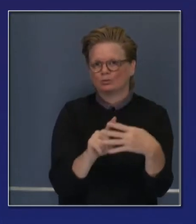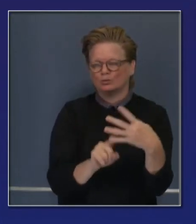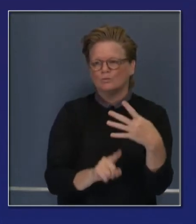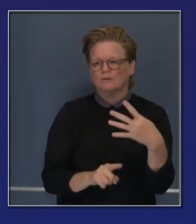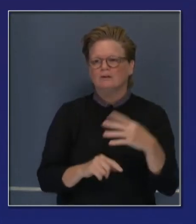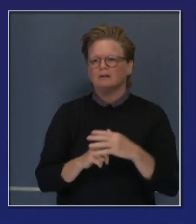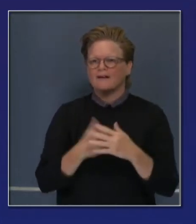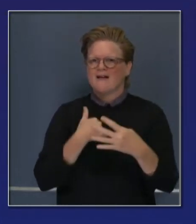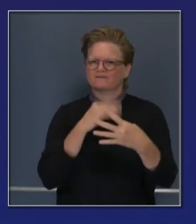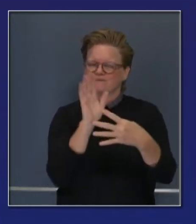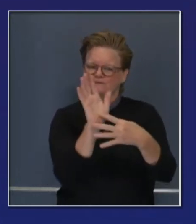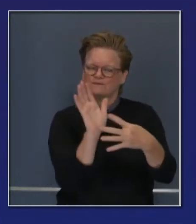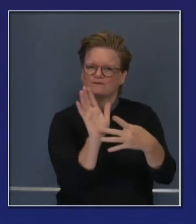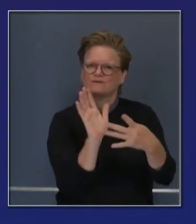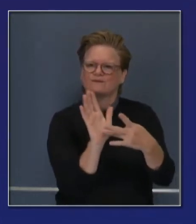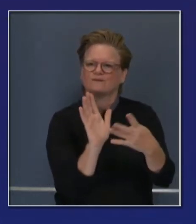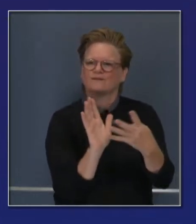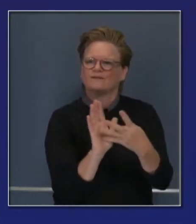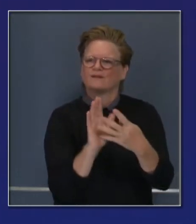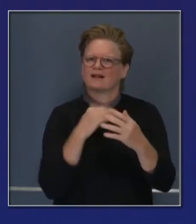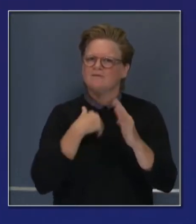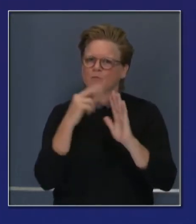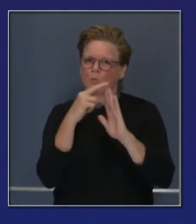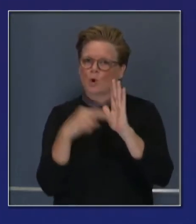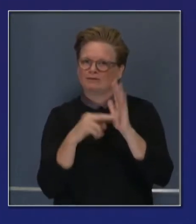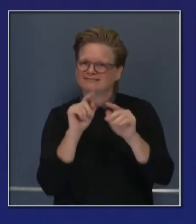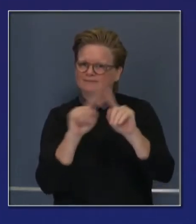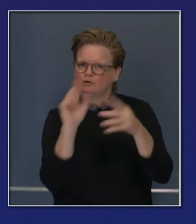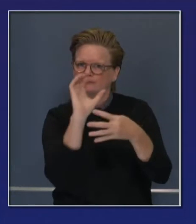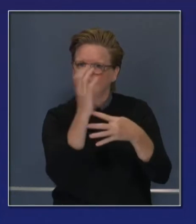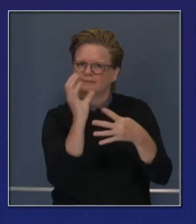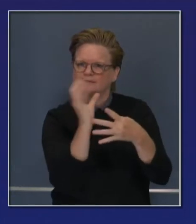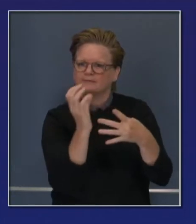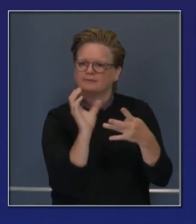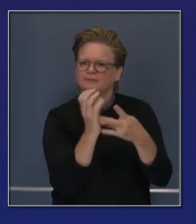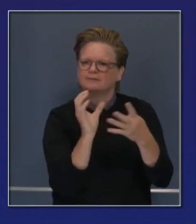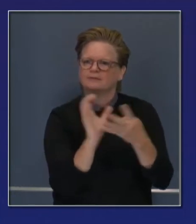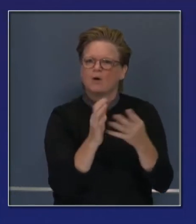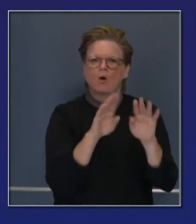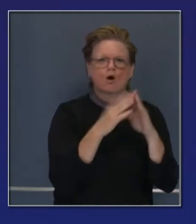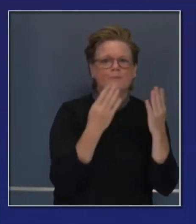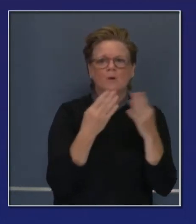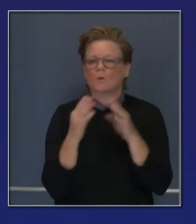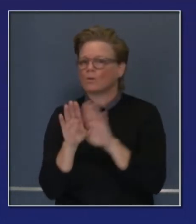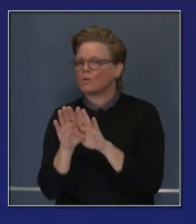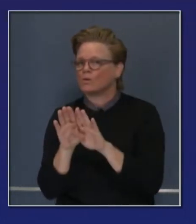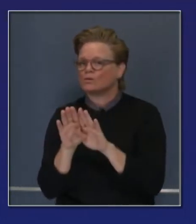where those sectors can open up with modifications. That information is available on the